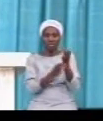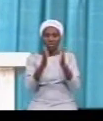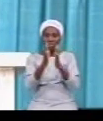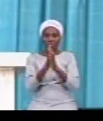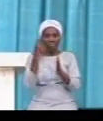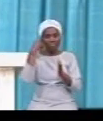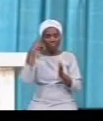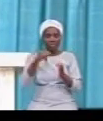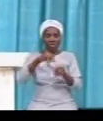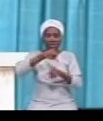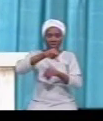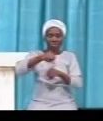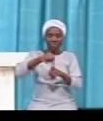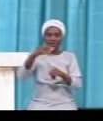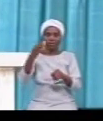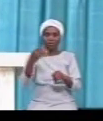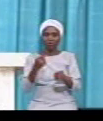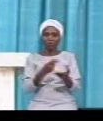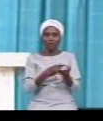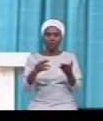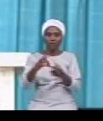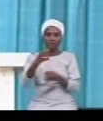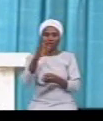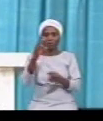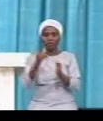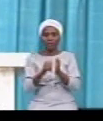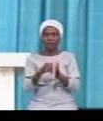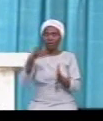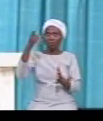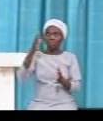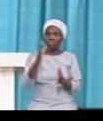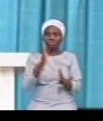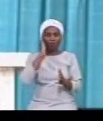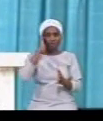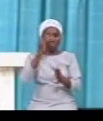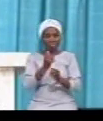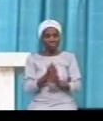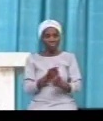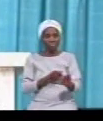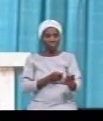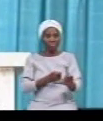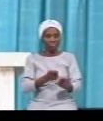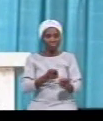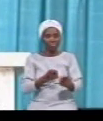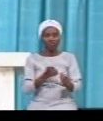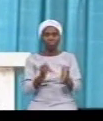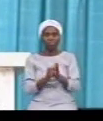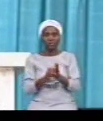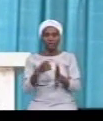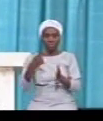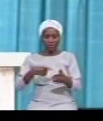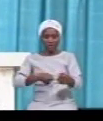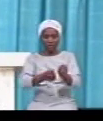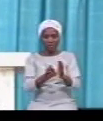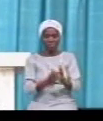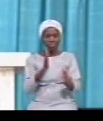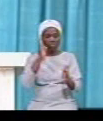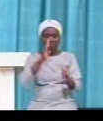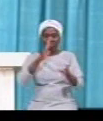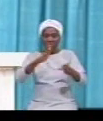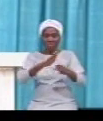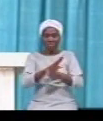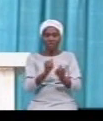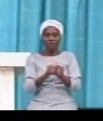this place. That are from the beginning, God will take full control. And want to pray that the atmosphere will be charged with the power of the Holy Spirit. That every